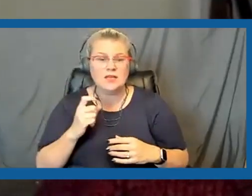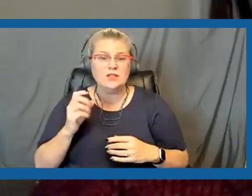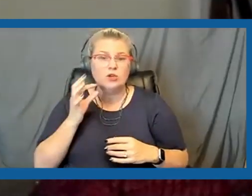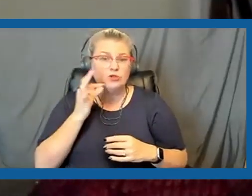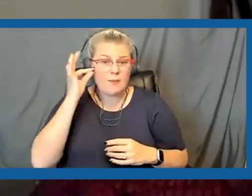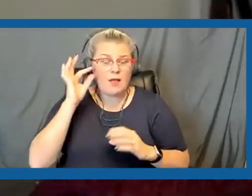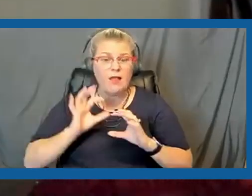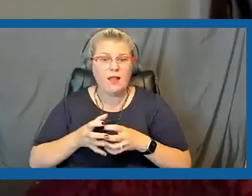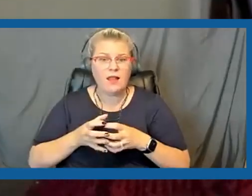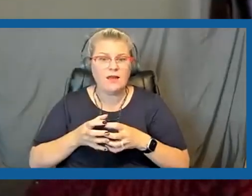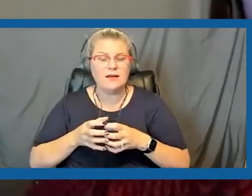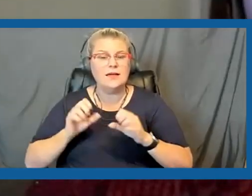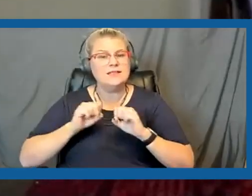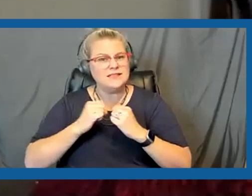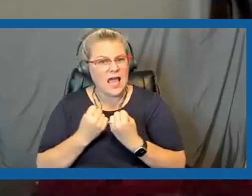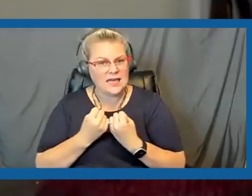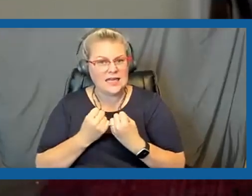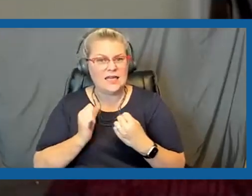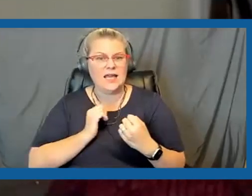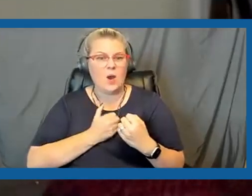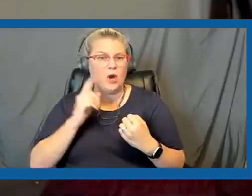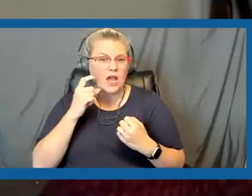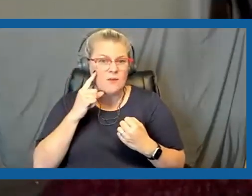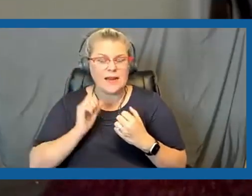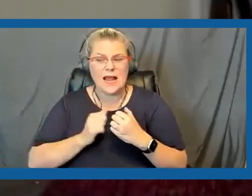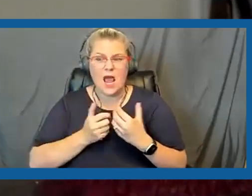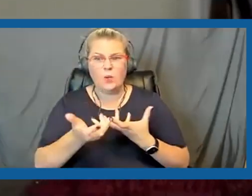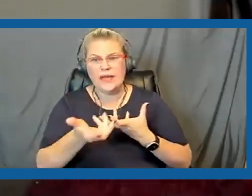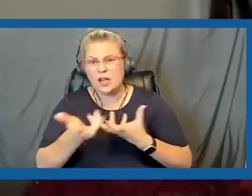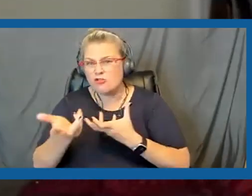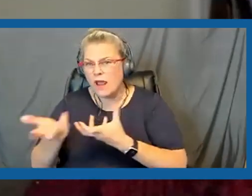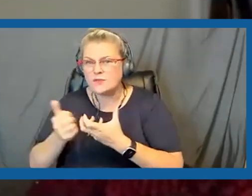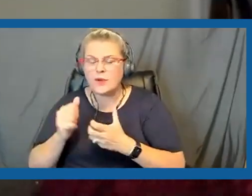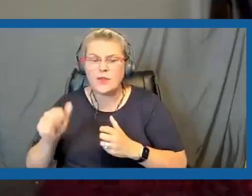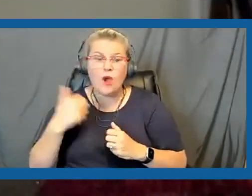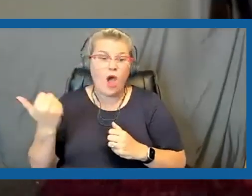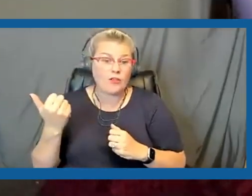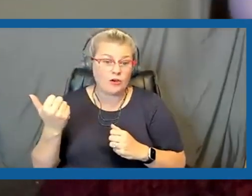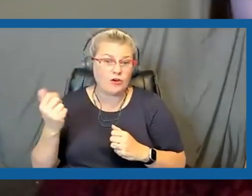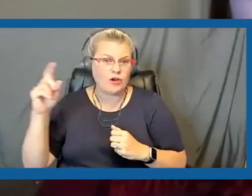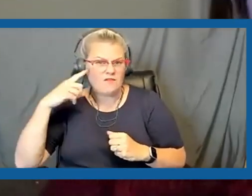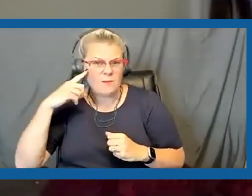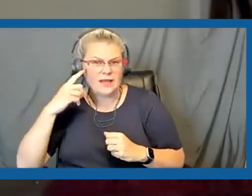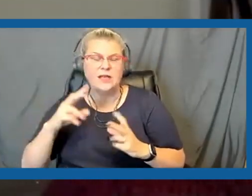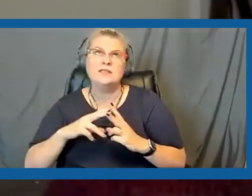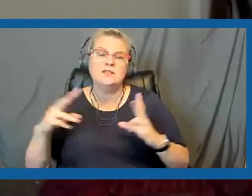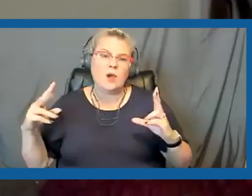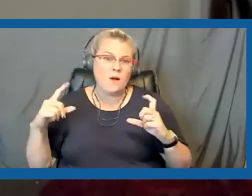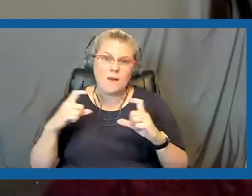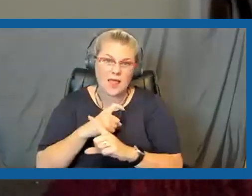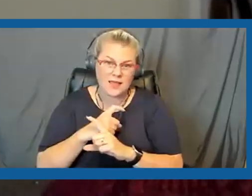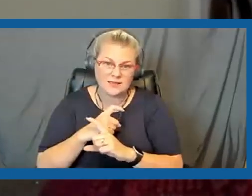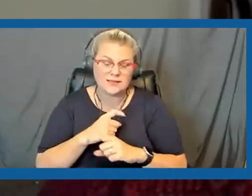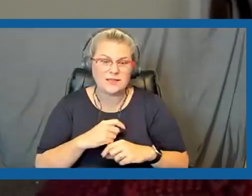tribal society, our government, the way we interact with other government is so complex.